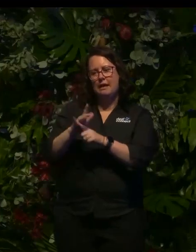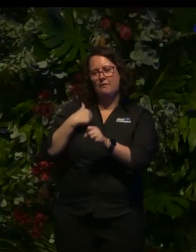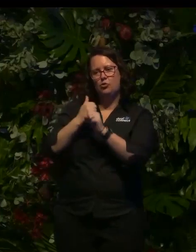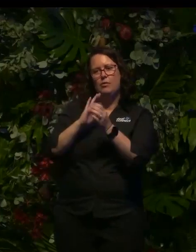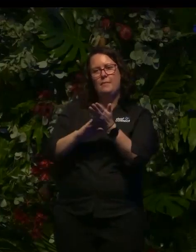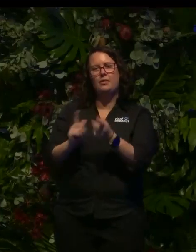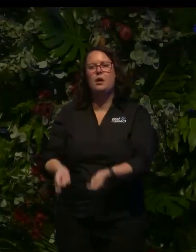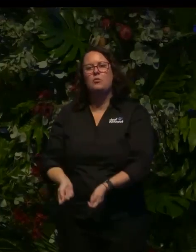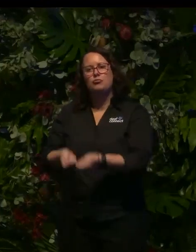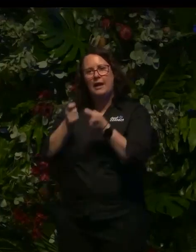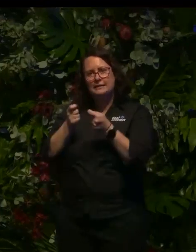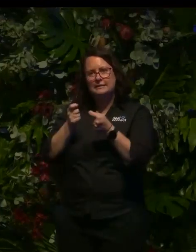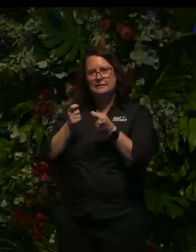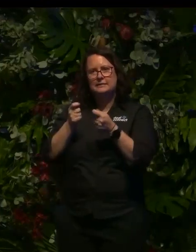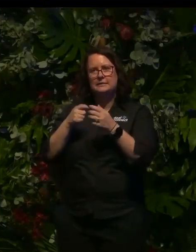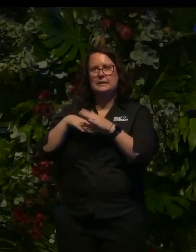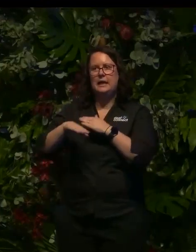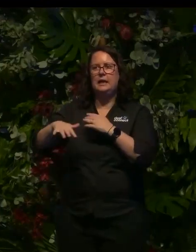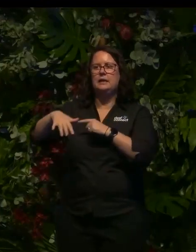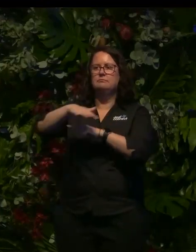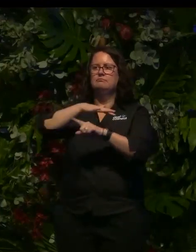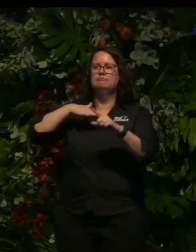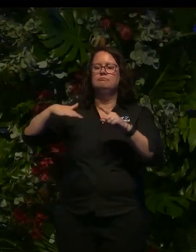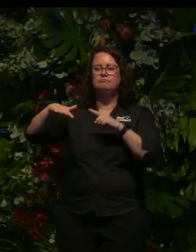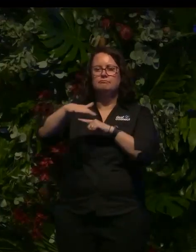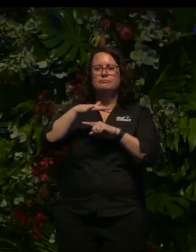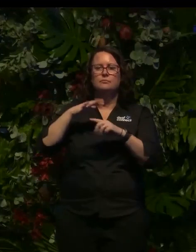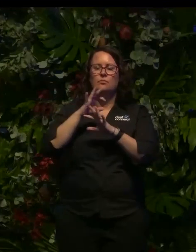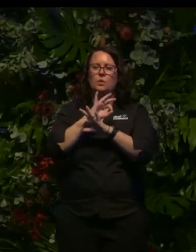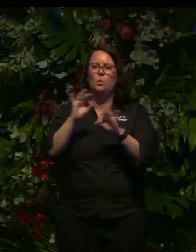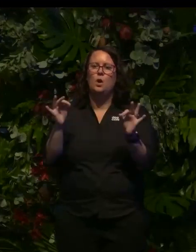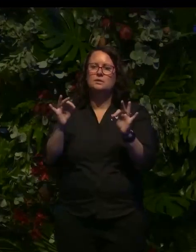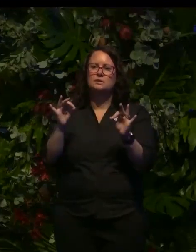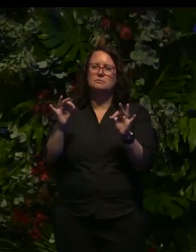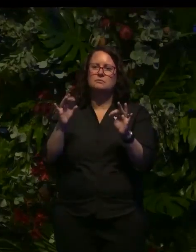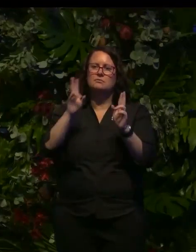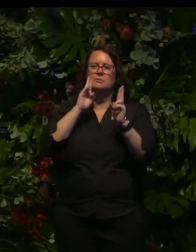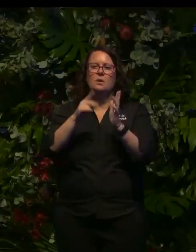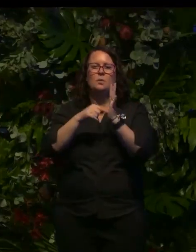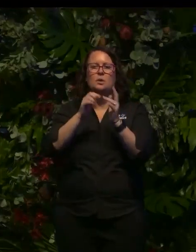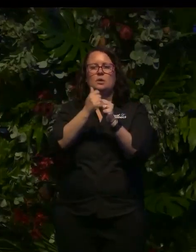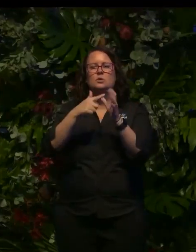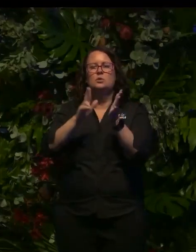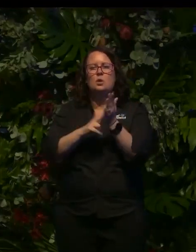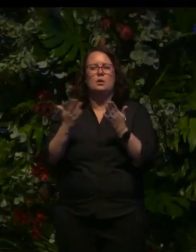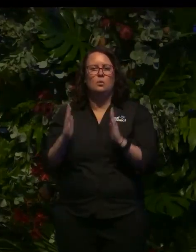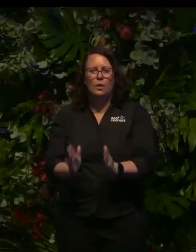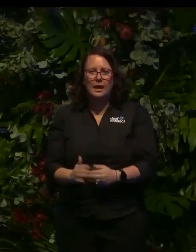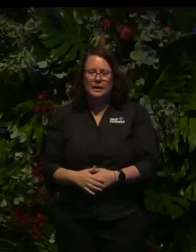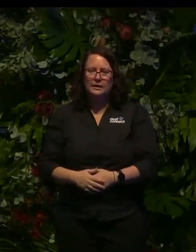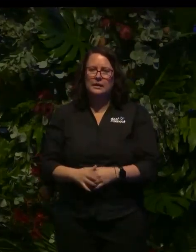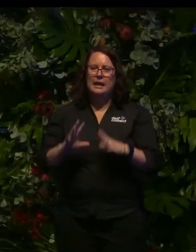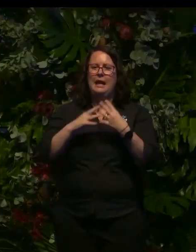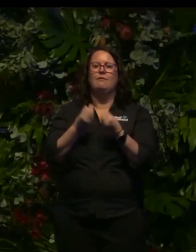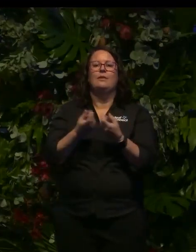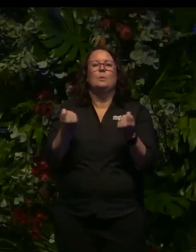in a surrounding that wasn't a typical Tongan family. And everything was a